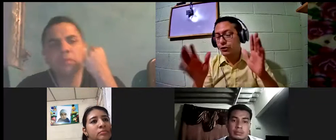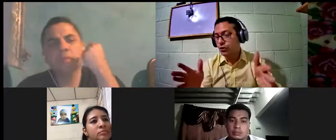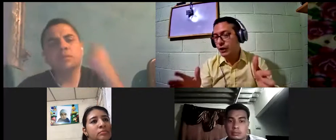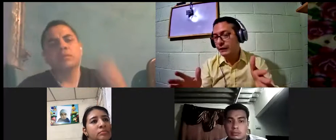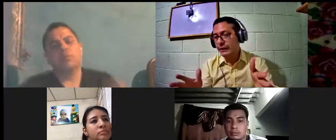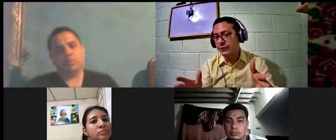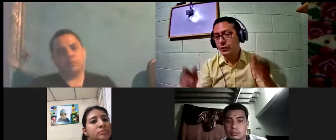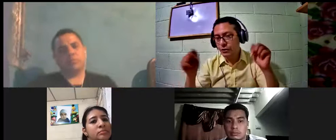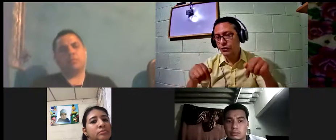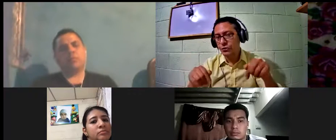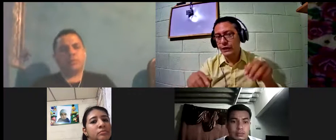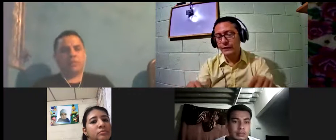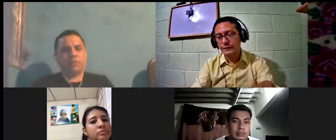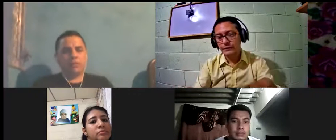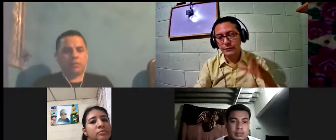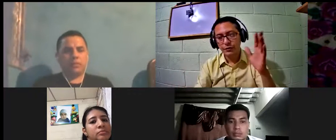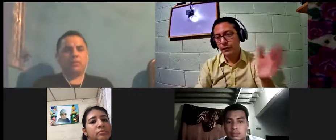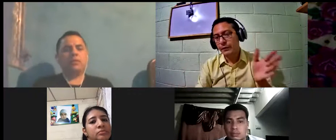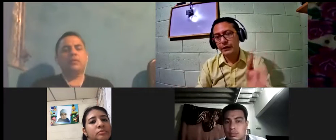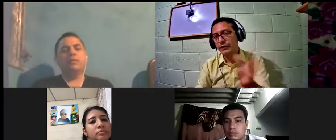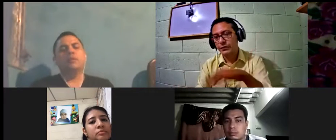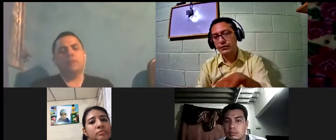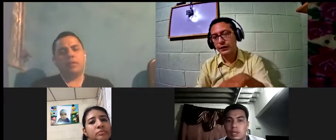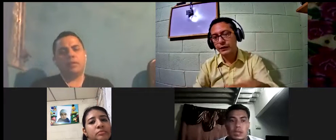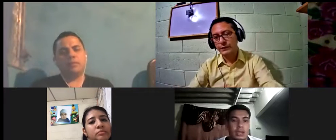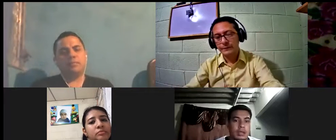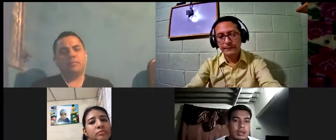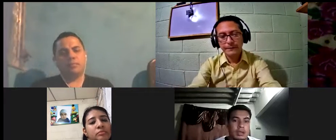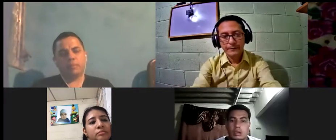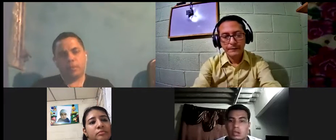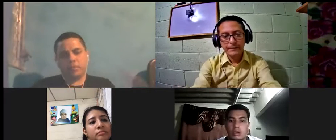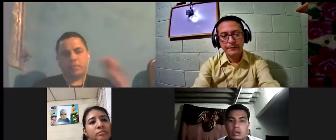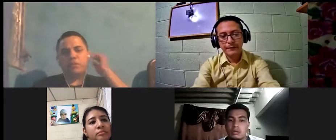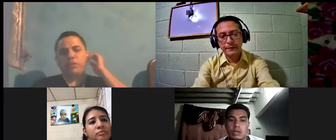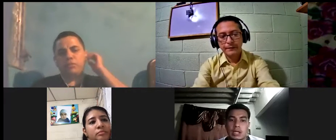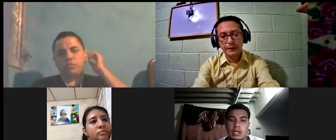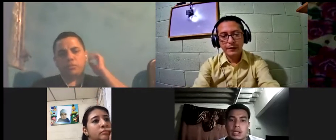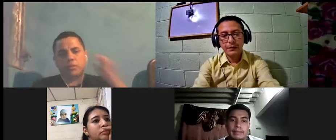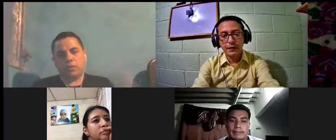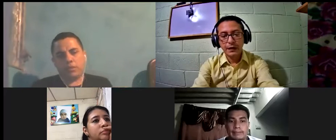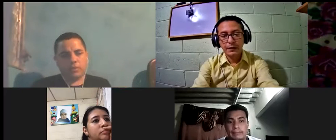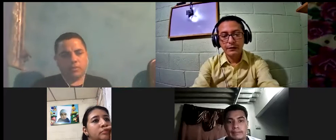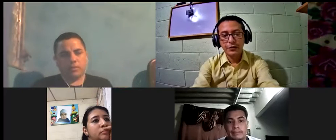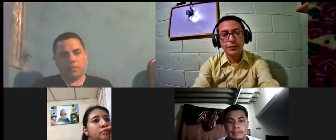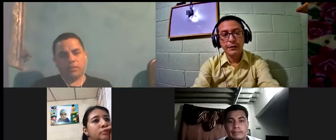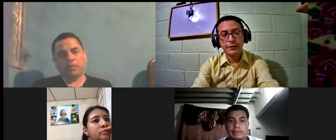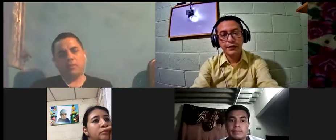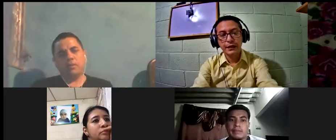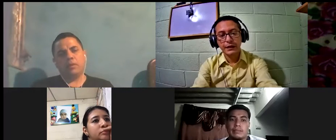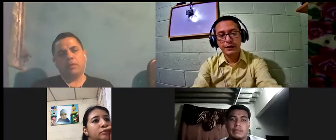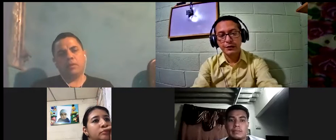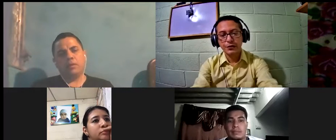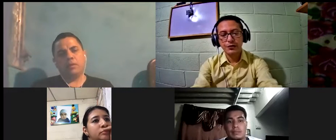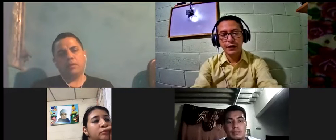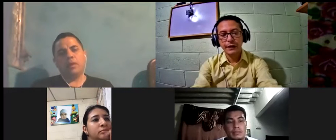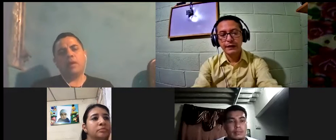it usually takes you or just today? Normalmente or just today? Usually. Okay, so you have to say